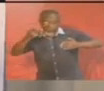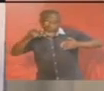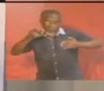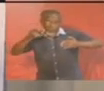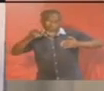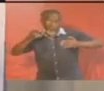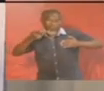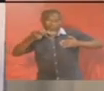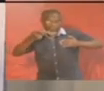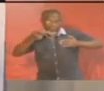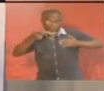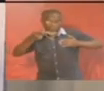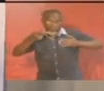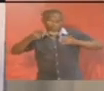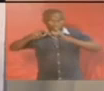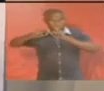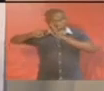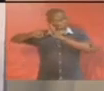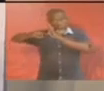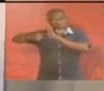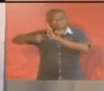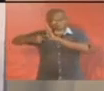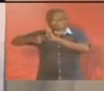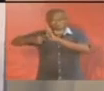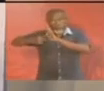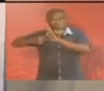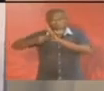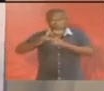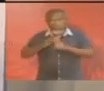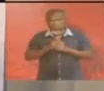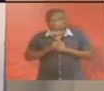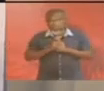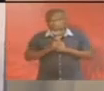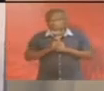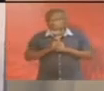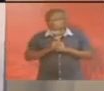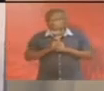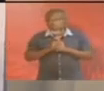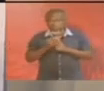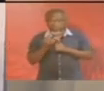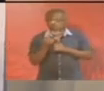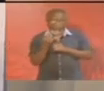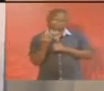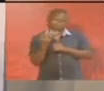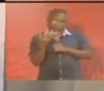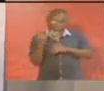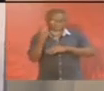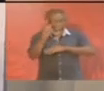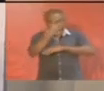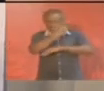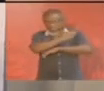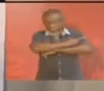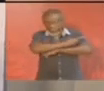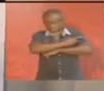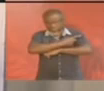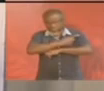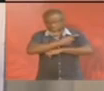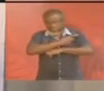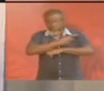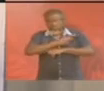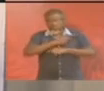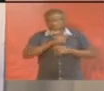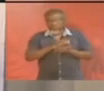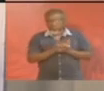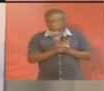potential source of infection, and that can go back as far as 14 days, which is a completely separate thing from contact tracing,